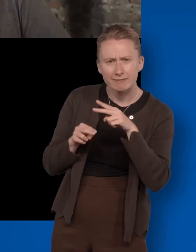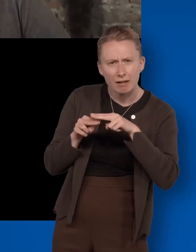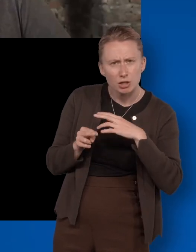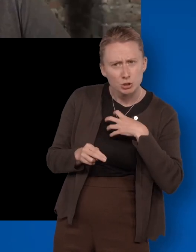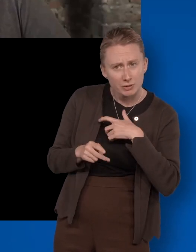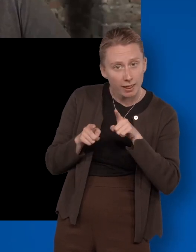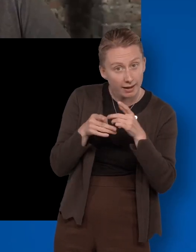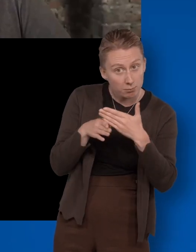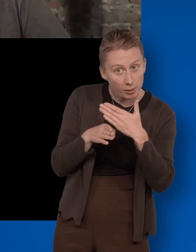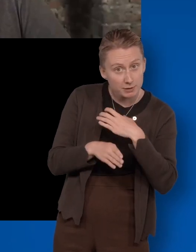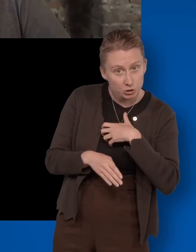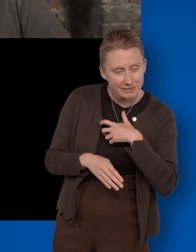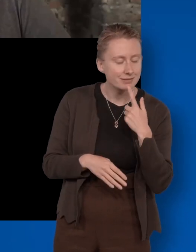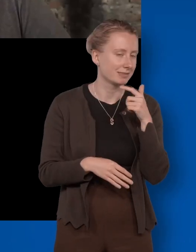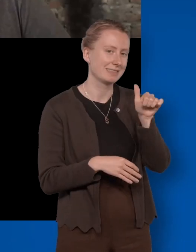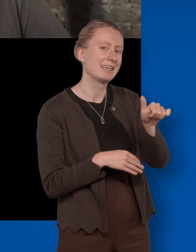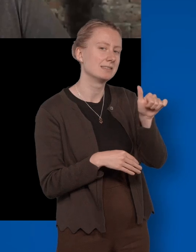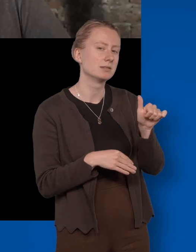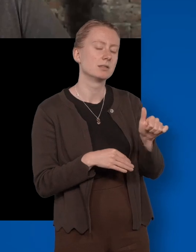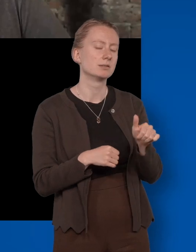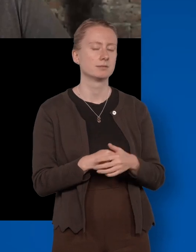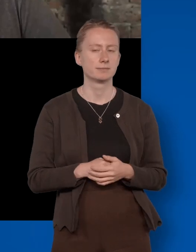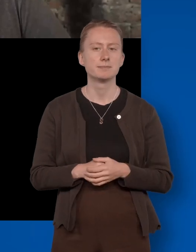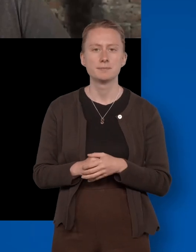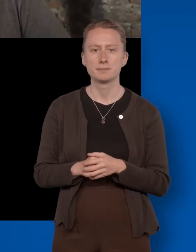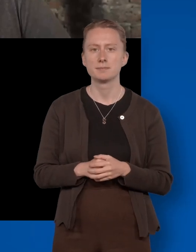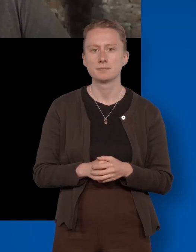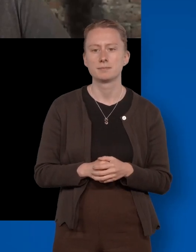Unions, as employment unions. yes, yeah, trade unions.